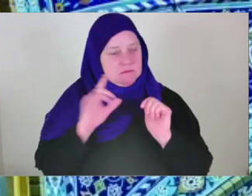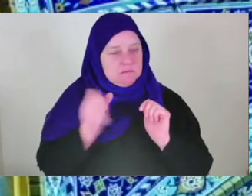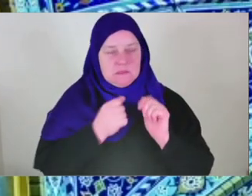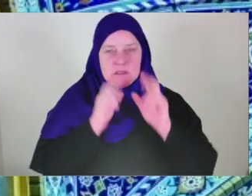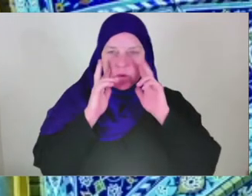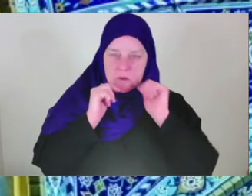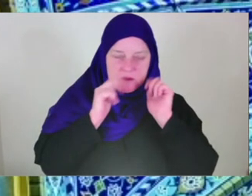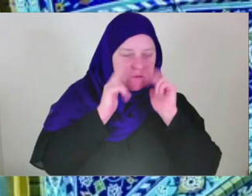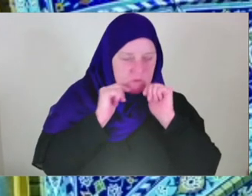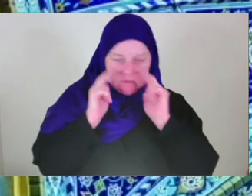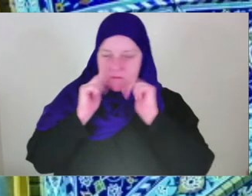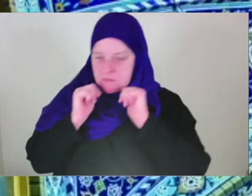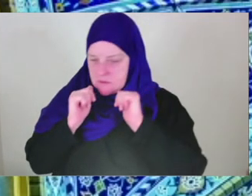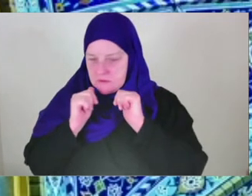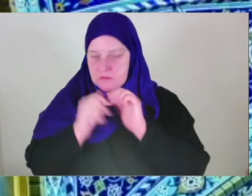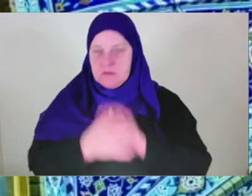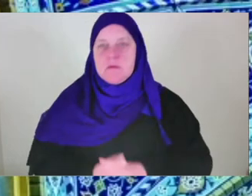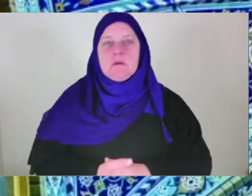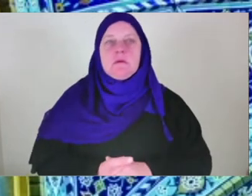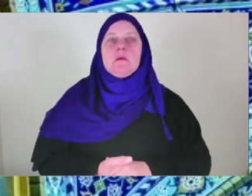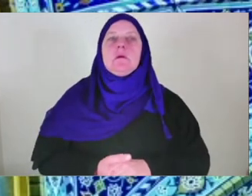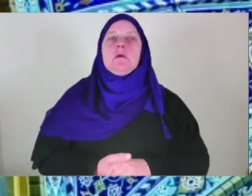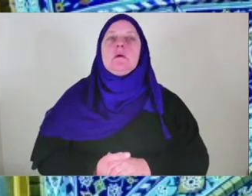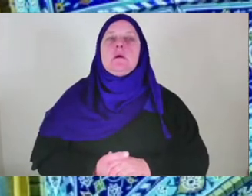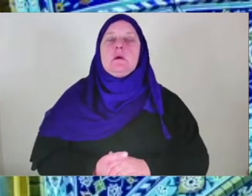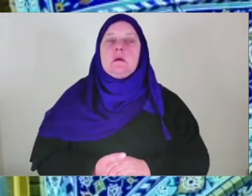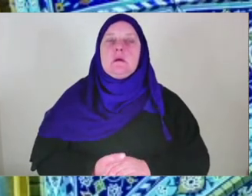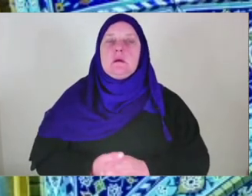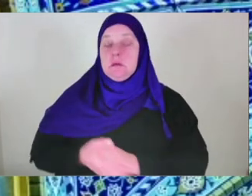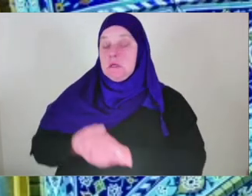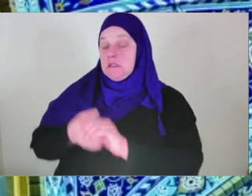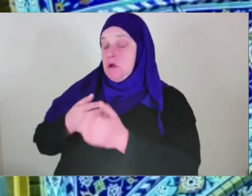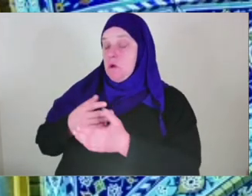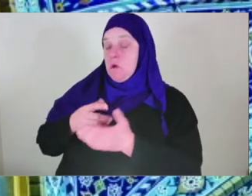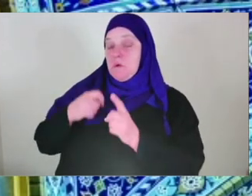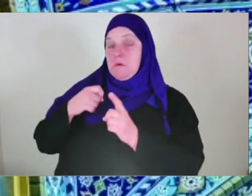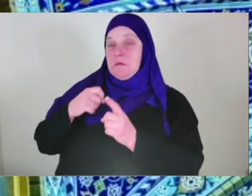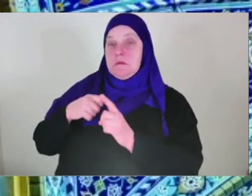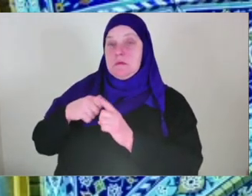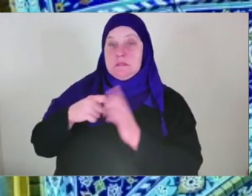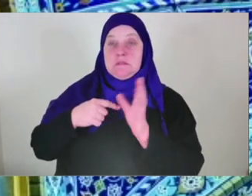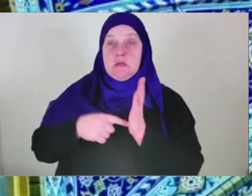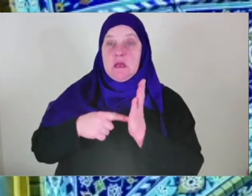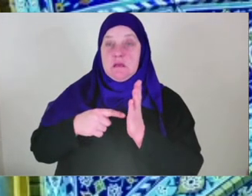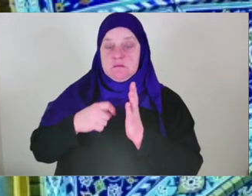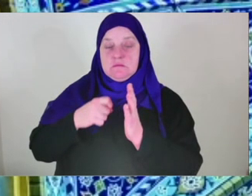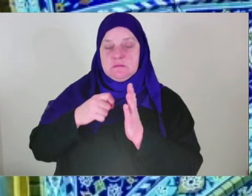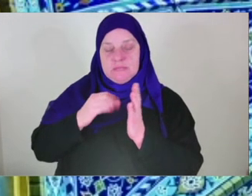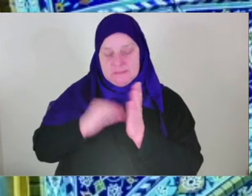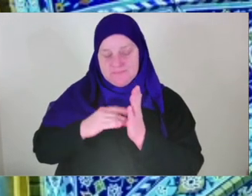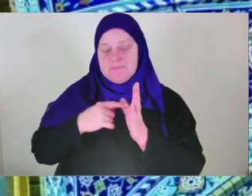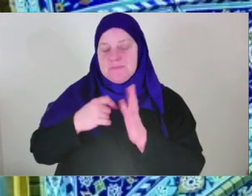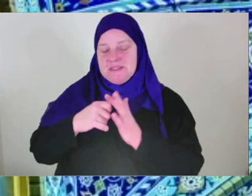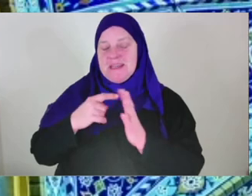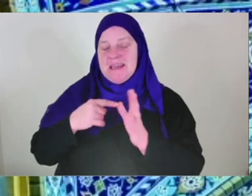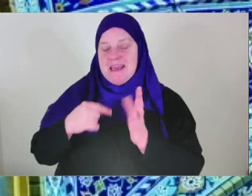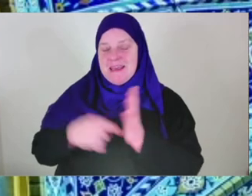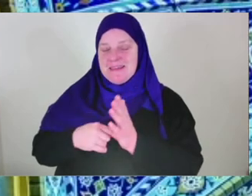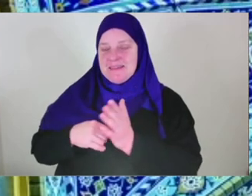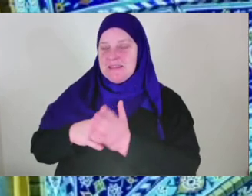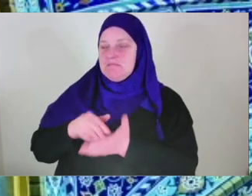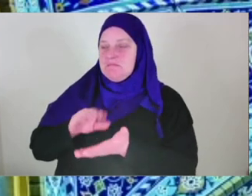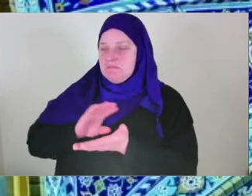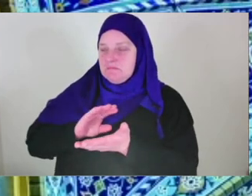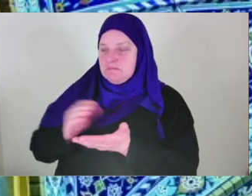the homes. For the zakat, there are numerous ayat in the Quran, in general speaking, about the zakat, and particularly the one